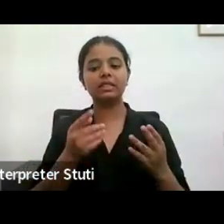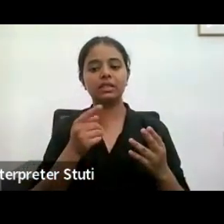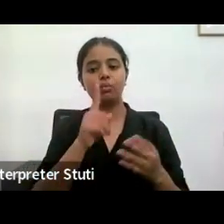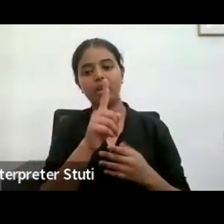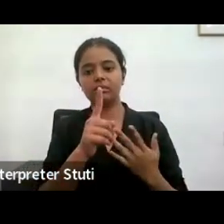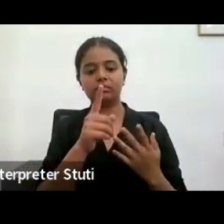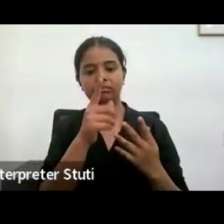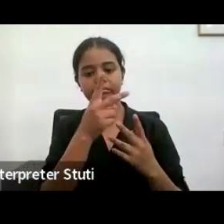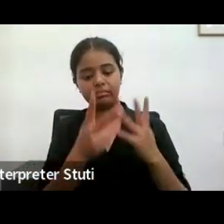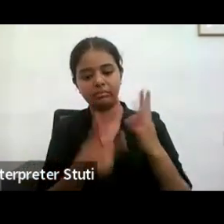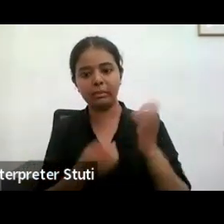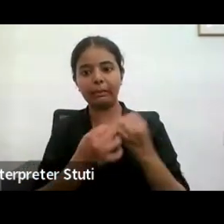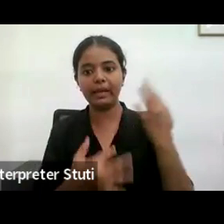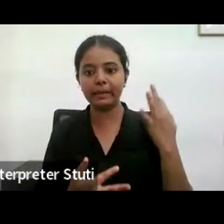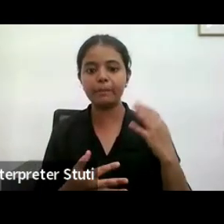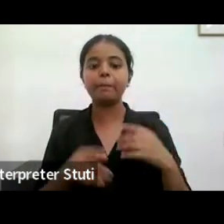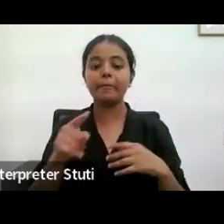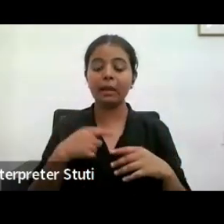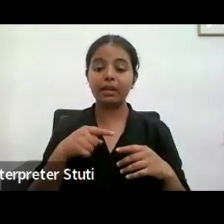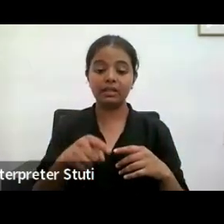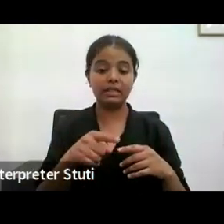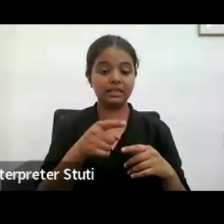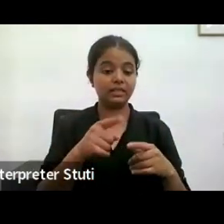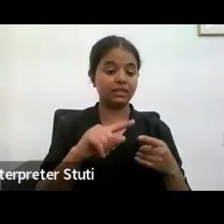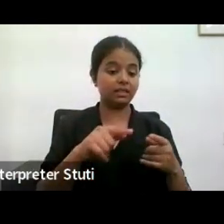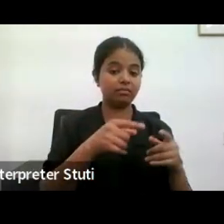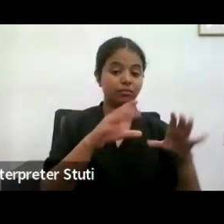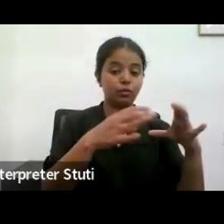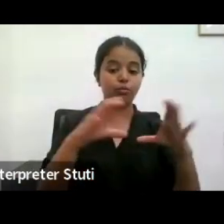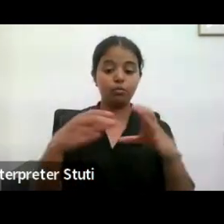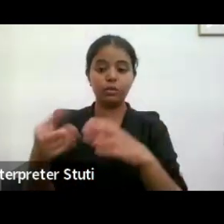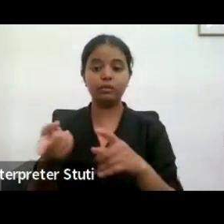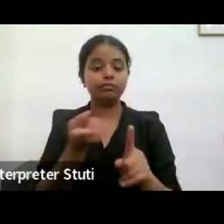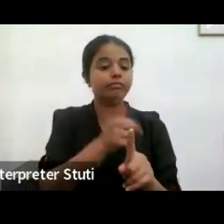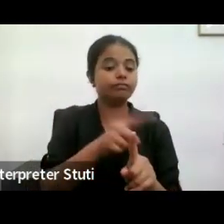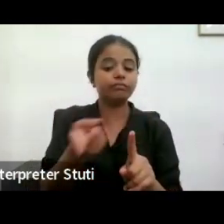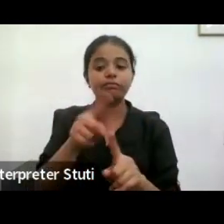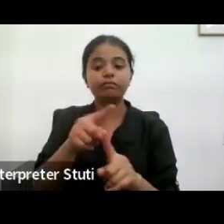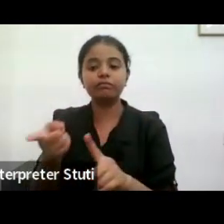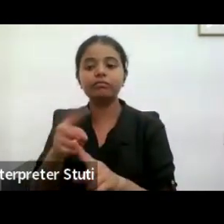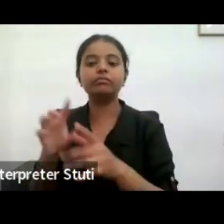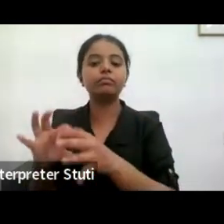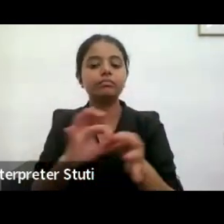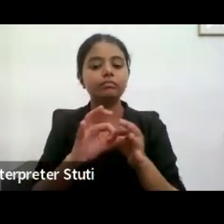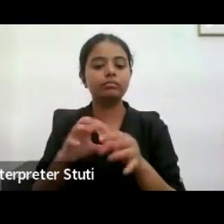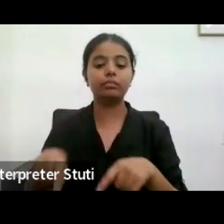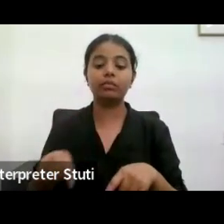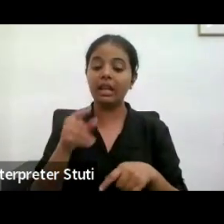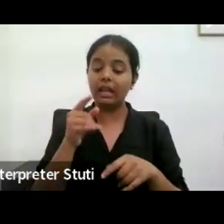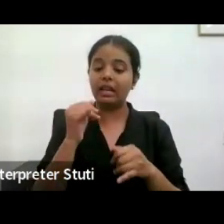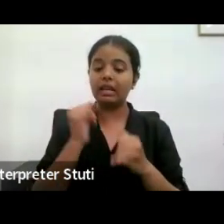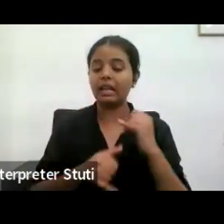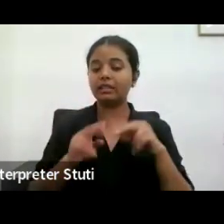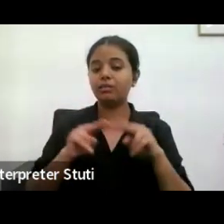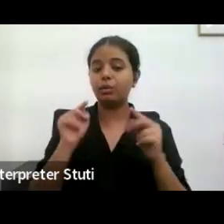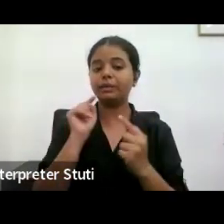the interaction between these different sectors. And then the final point I think I want to make before we move to the